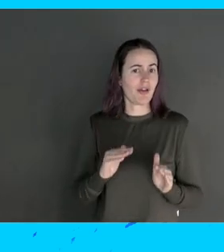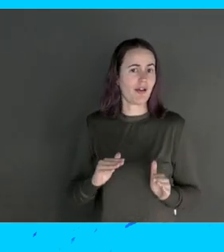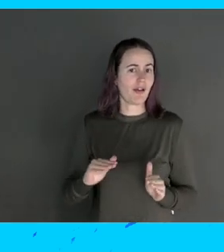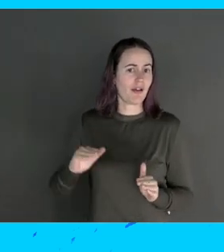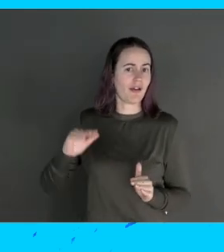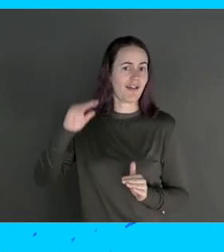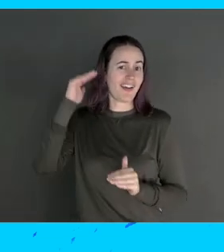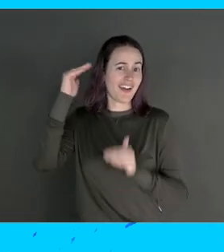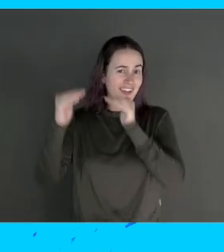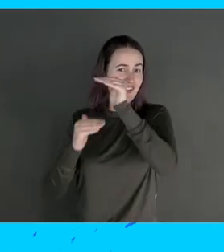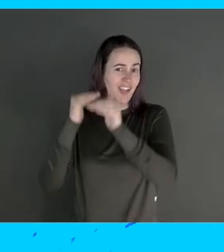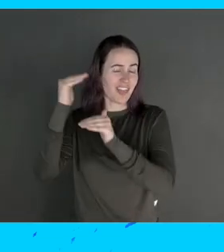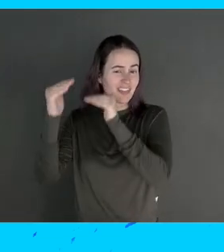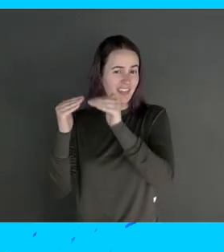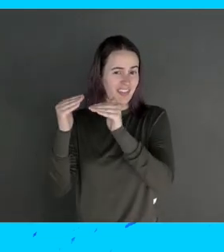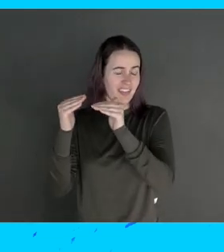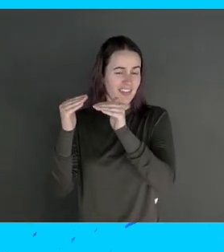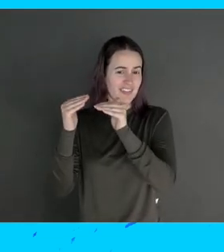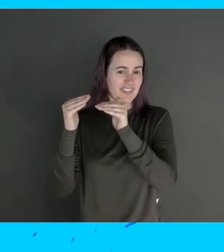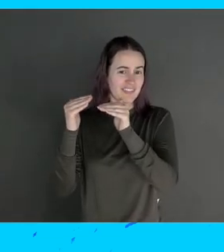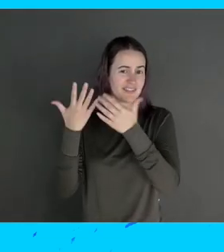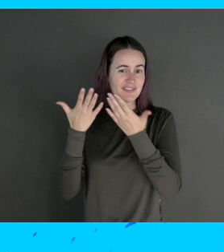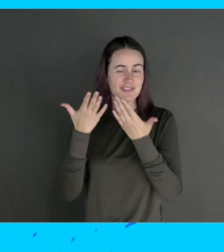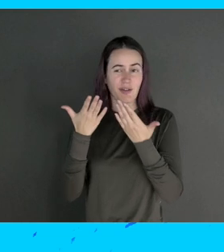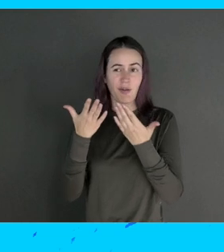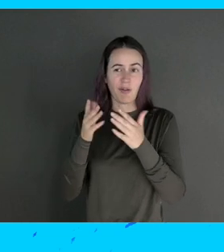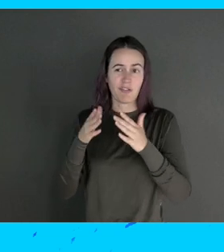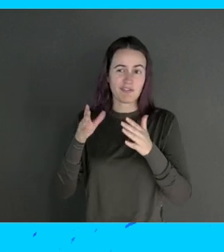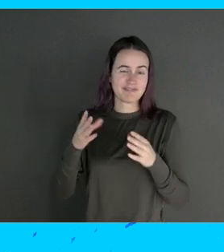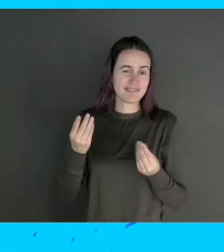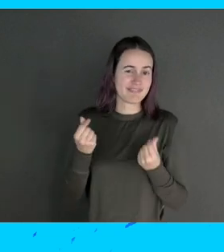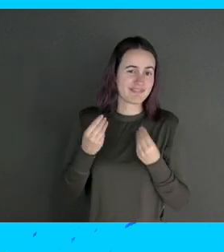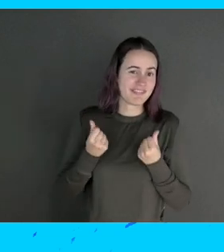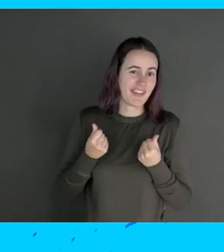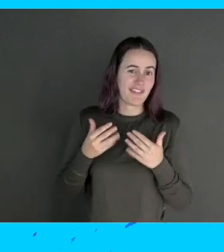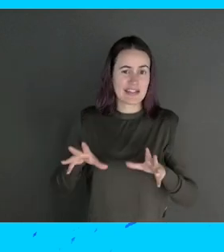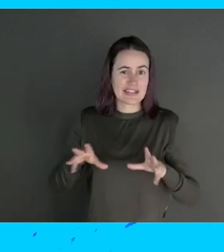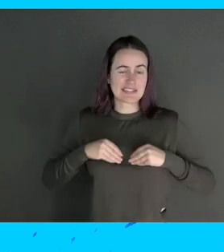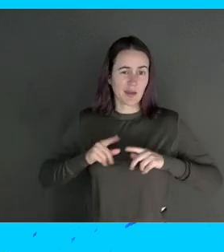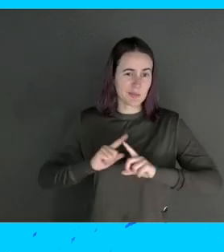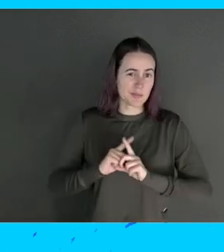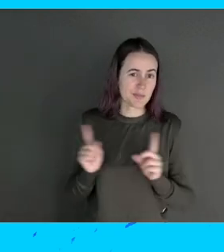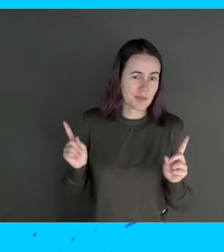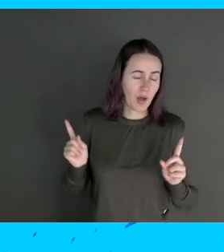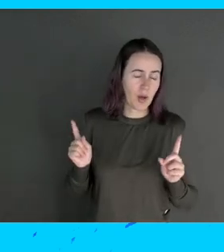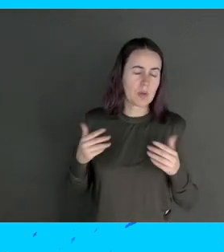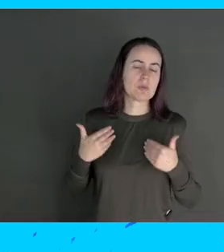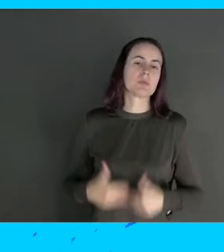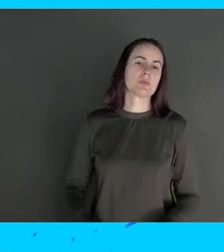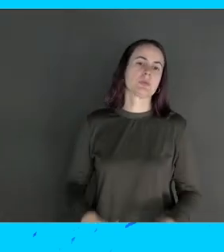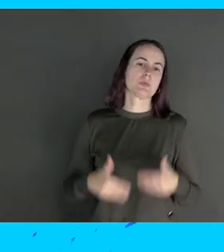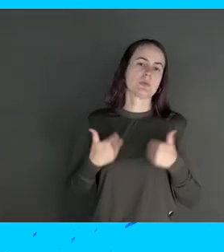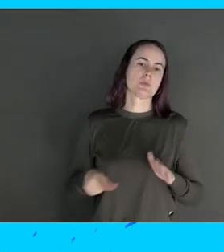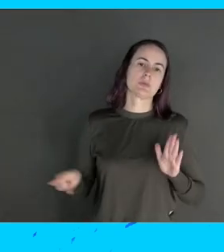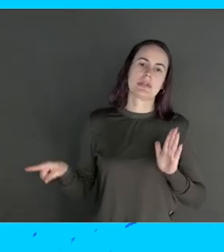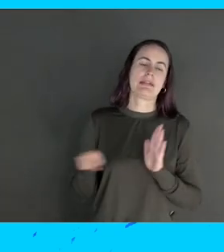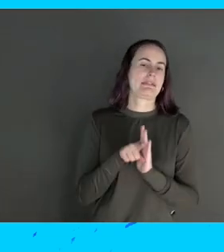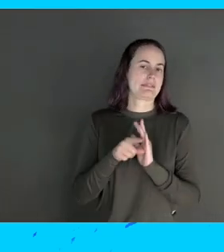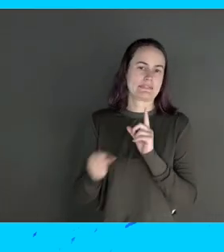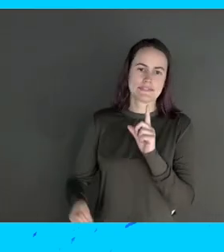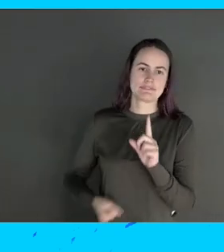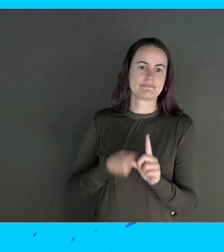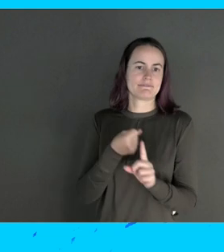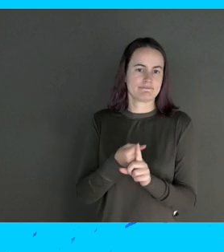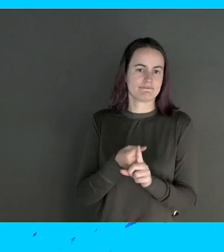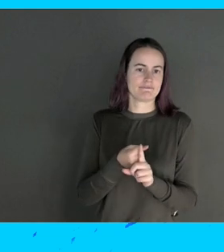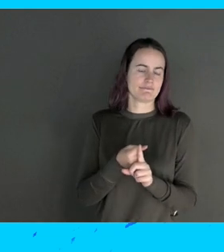individuals. And so the lack of acceptance in their communities really takes a very severe toll on their